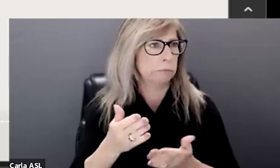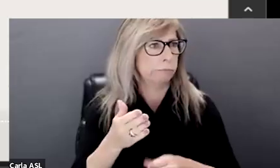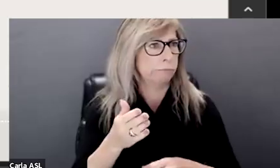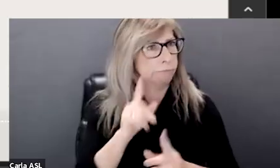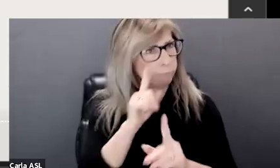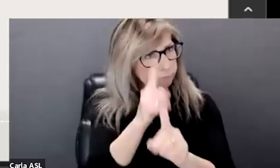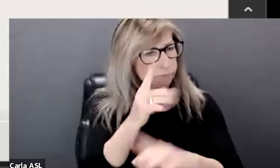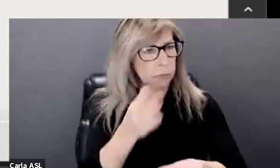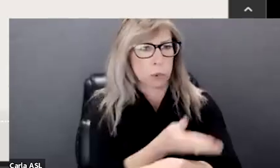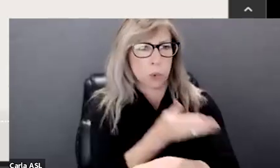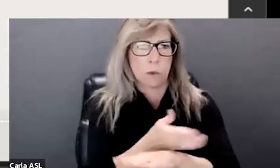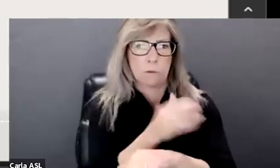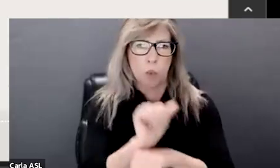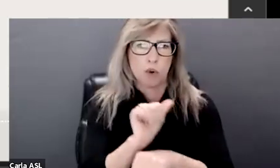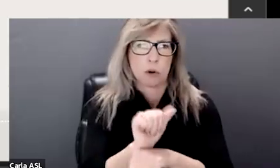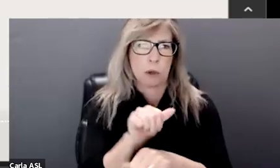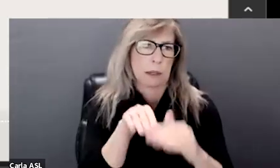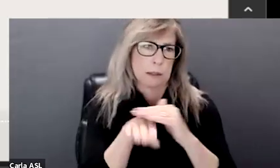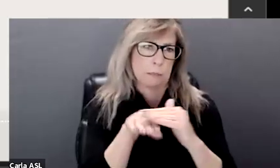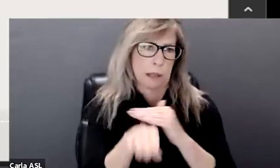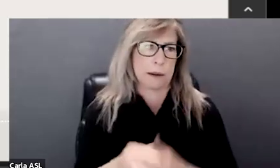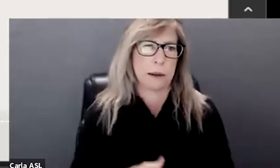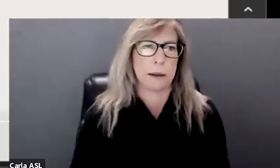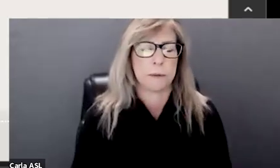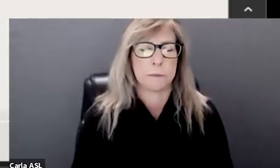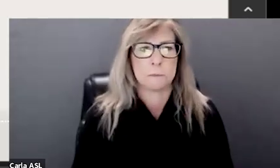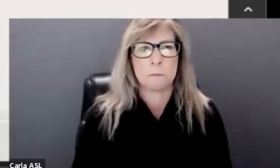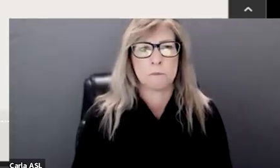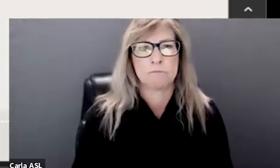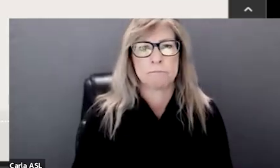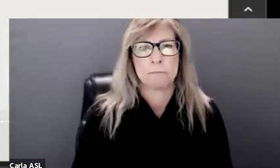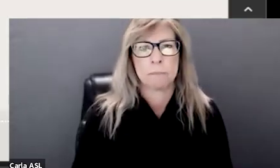The agenda at a very high level, we'll talk about